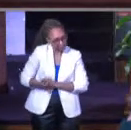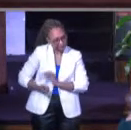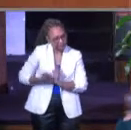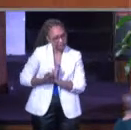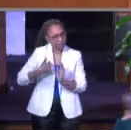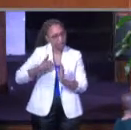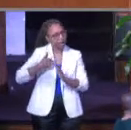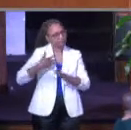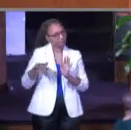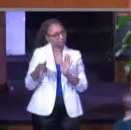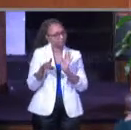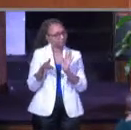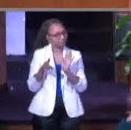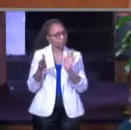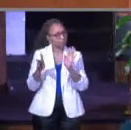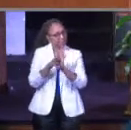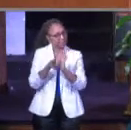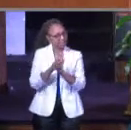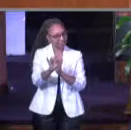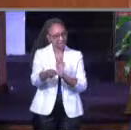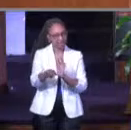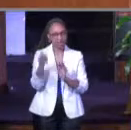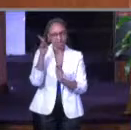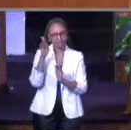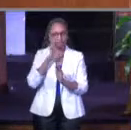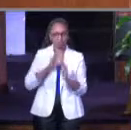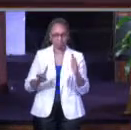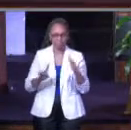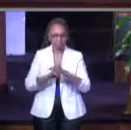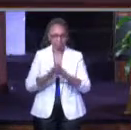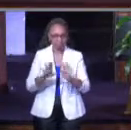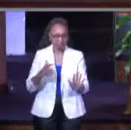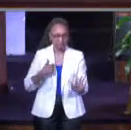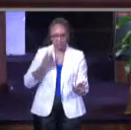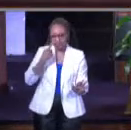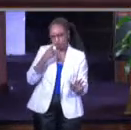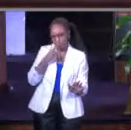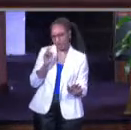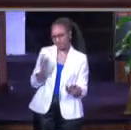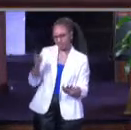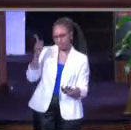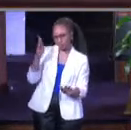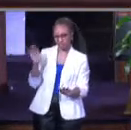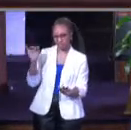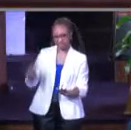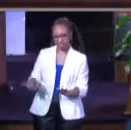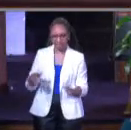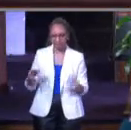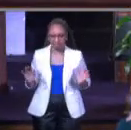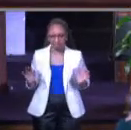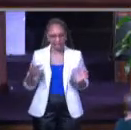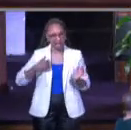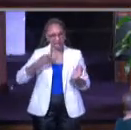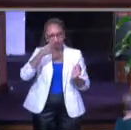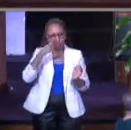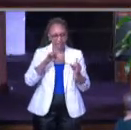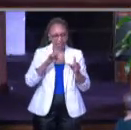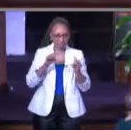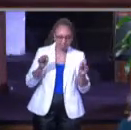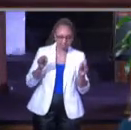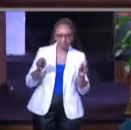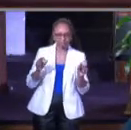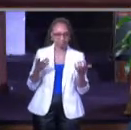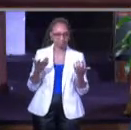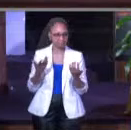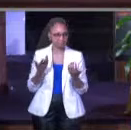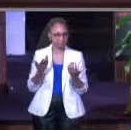witness. He will step in. So I don't mind giving to a God like that. I don't mind tithing. I don't mind sacrificing